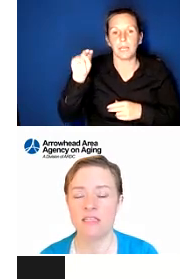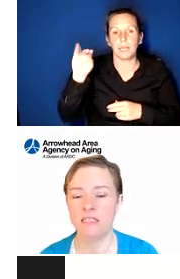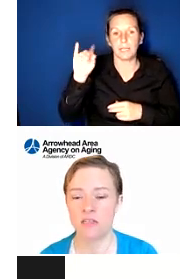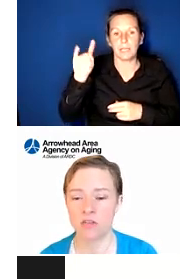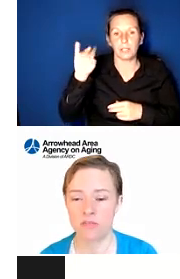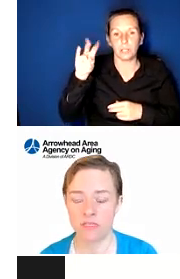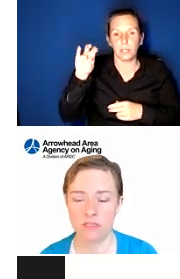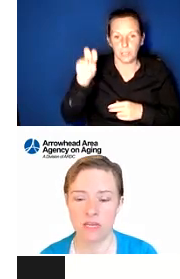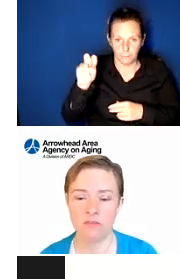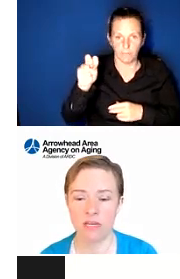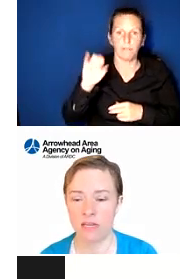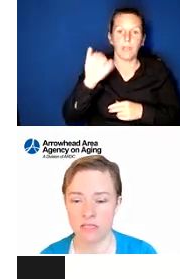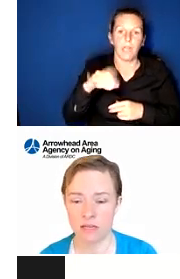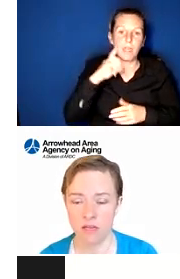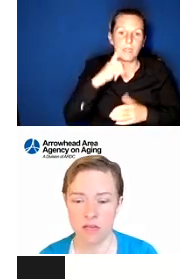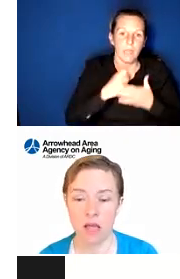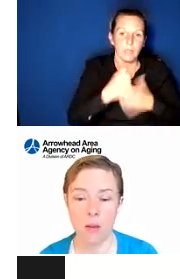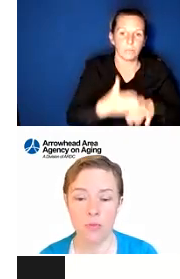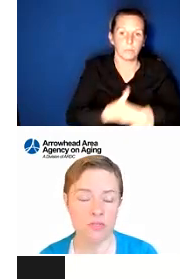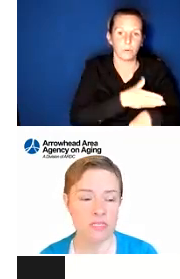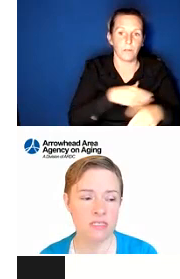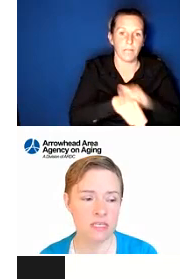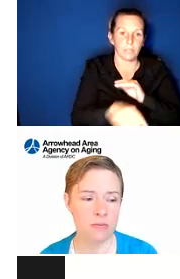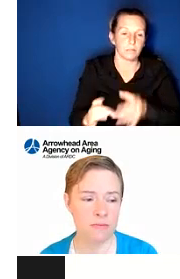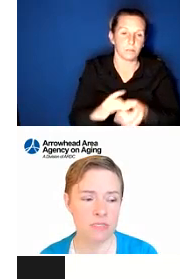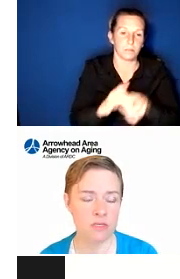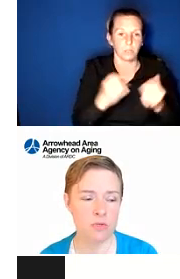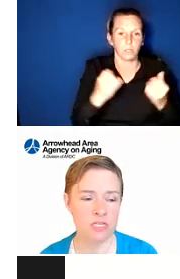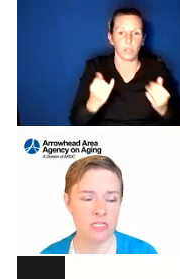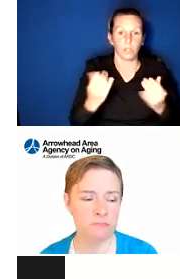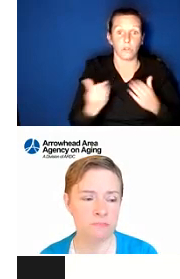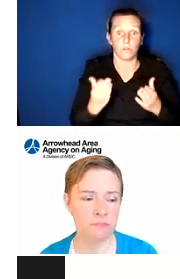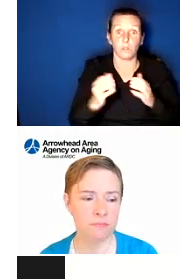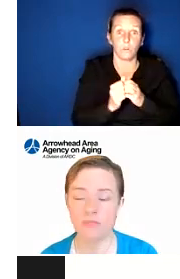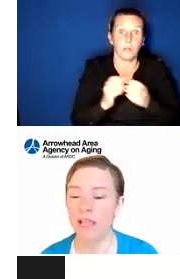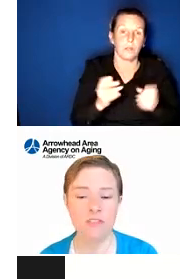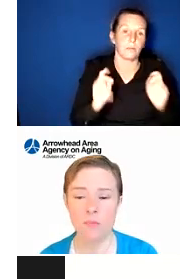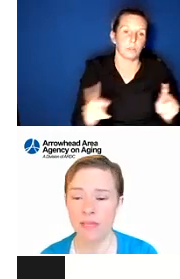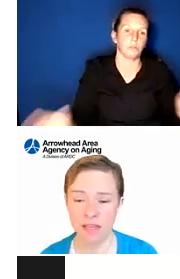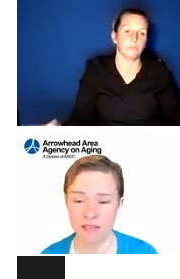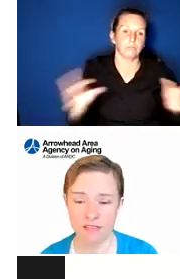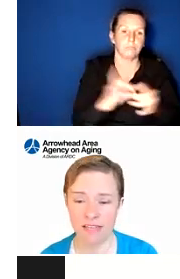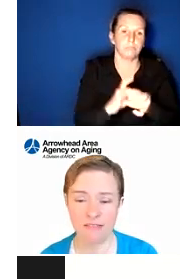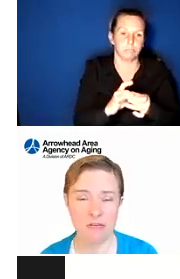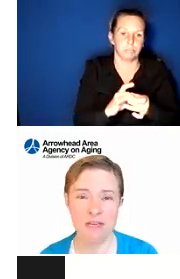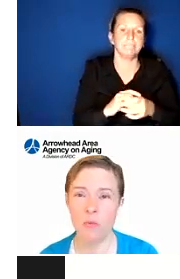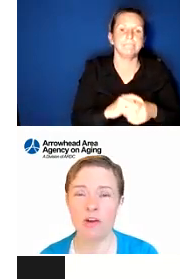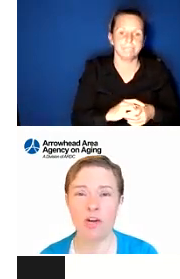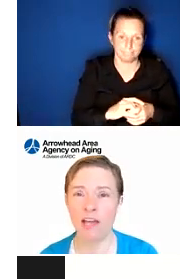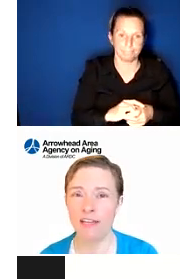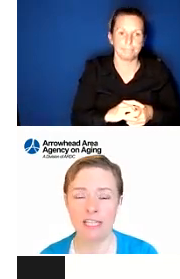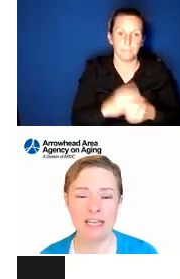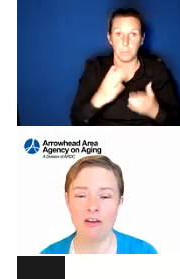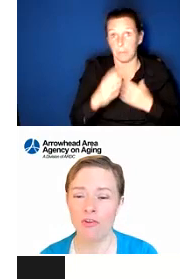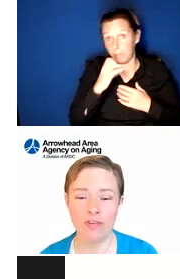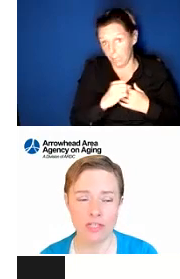connecting existing services and recognizing opportunities in the community. As you might guess, and we are